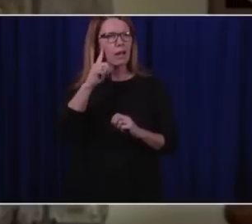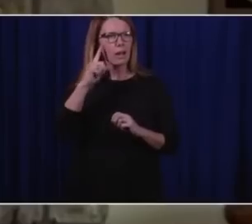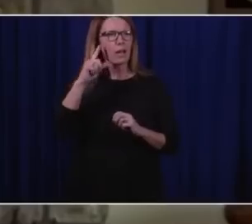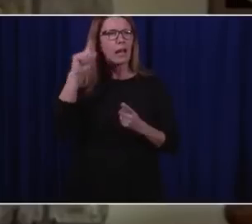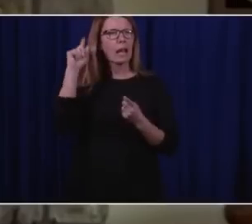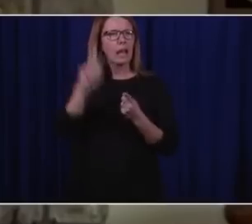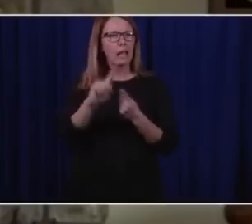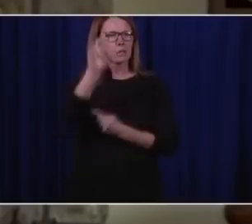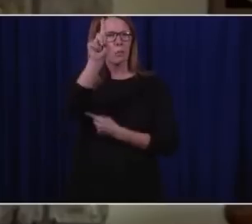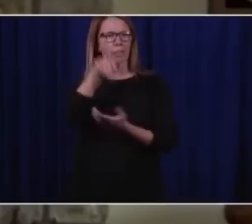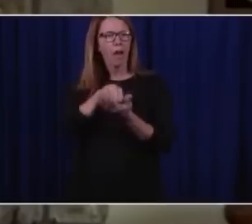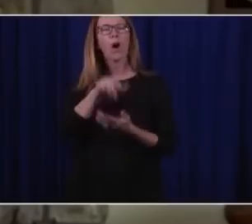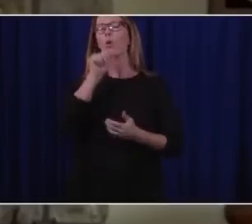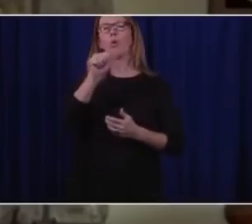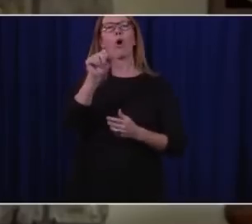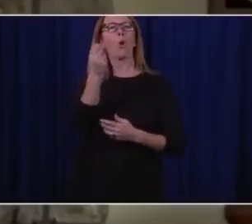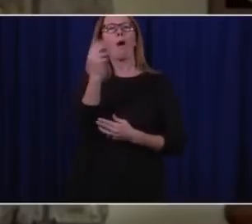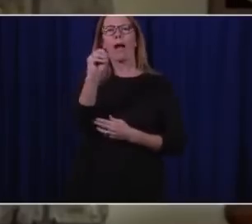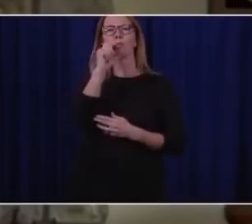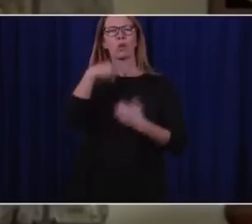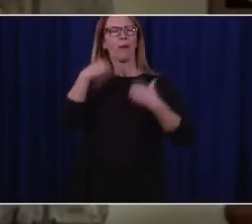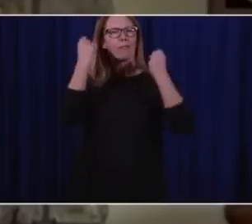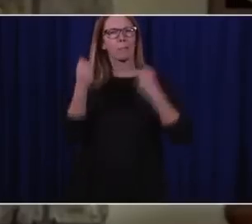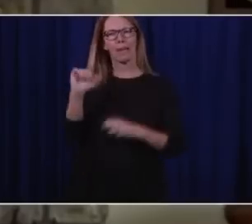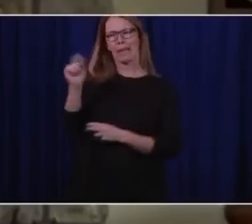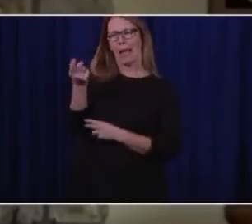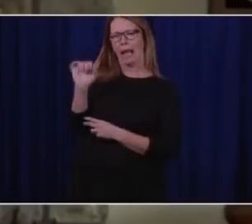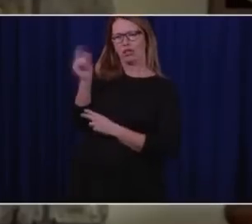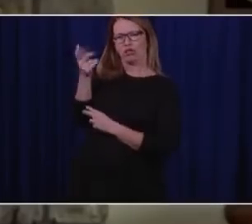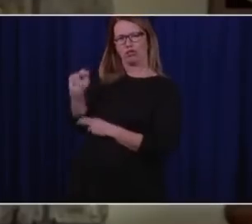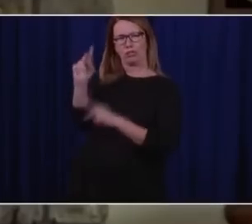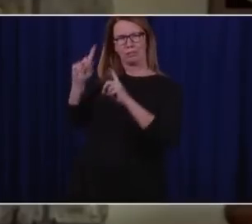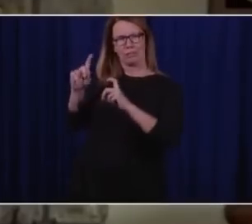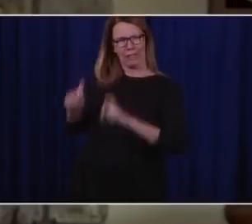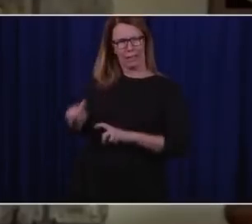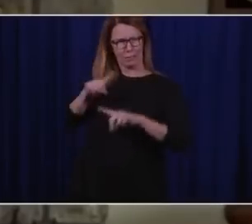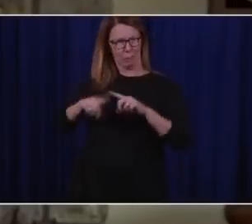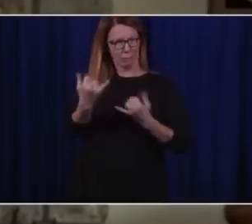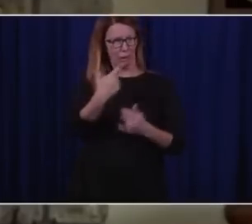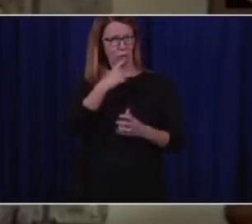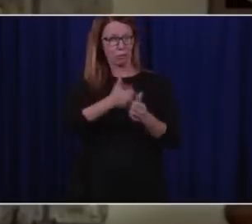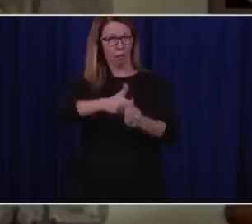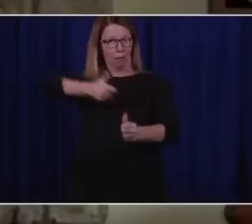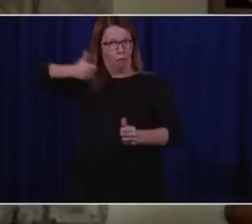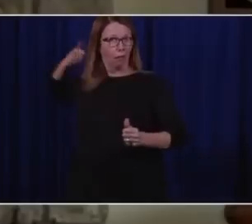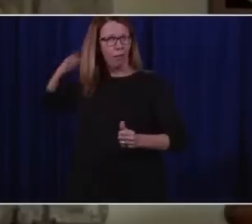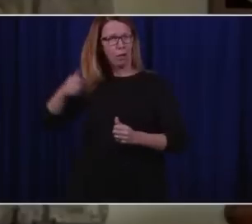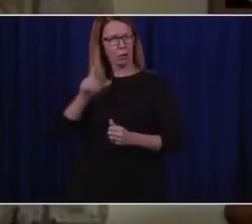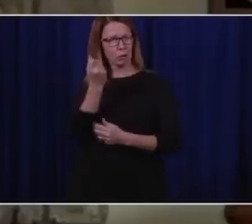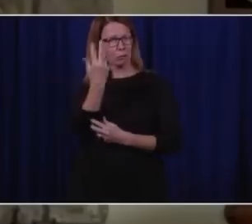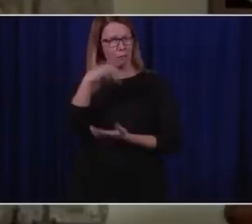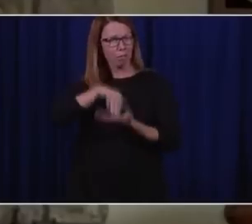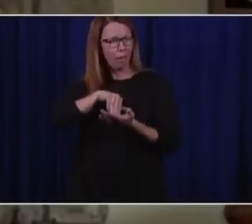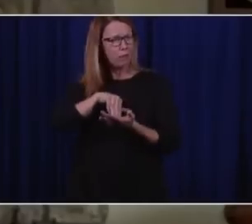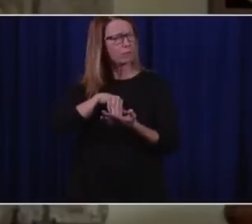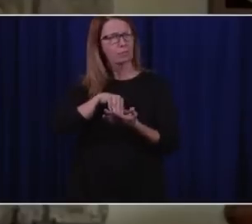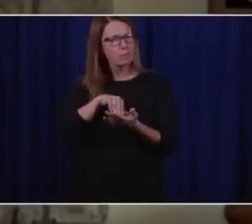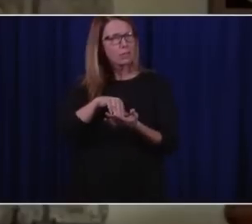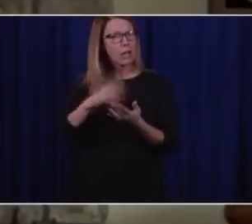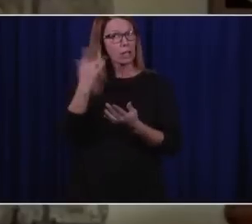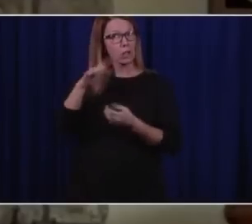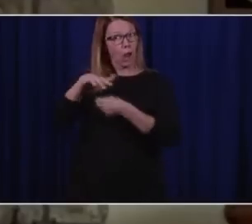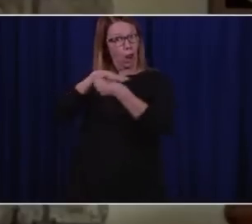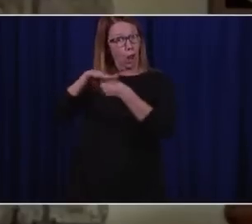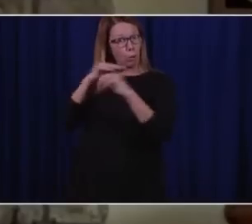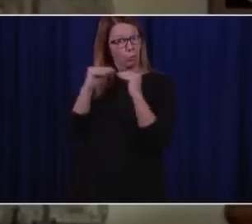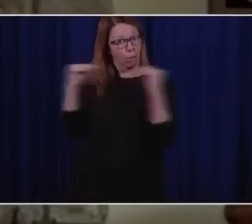day. How did we get backed up by 12,000 just as of Monday? Where is the bottleneck happening? Is it people at the local level?